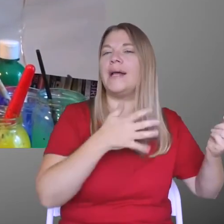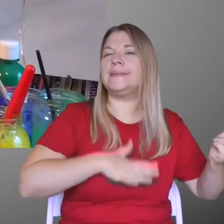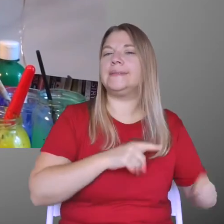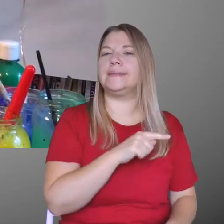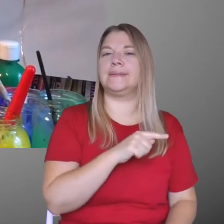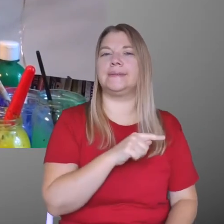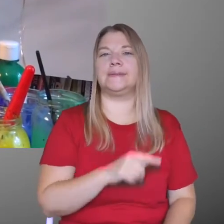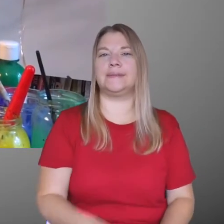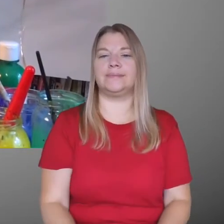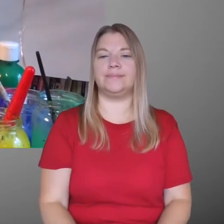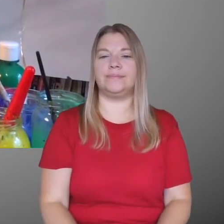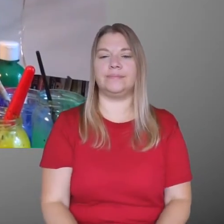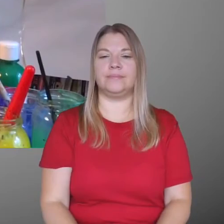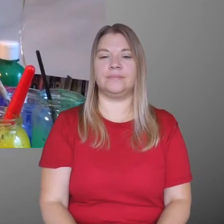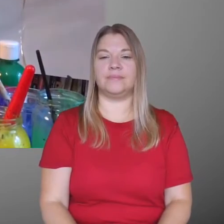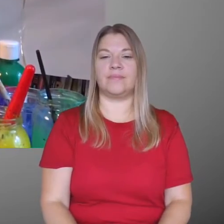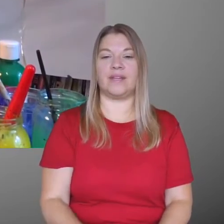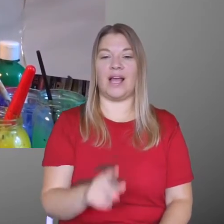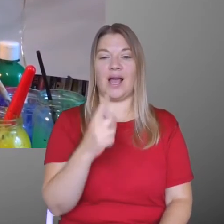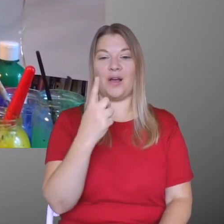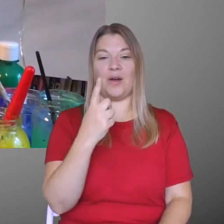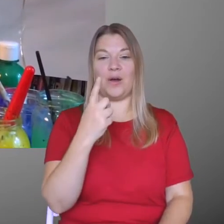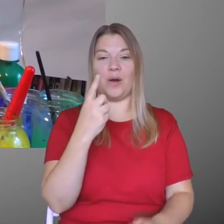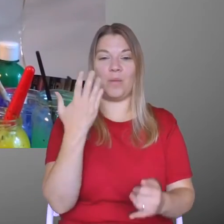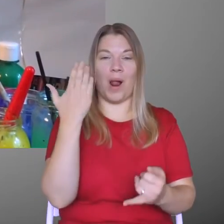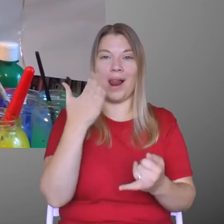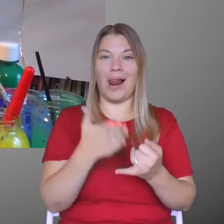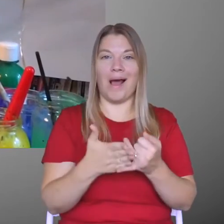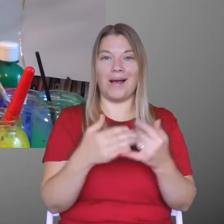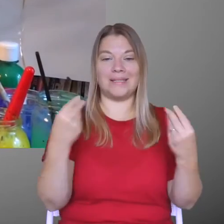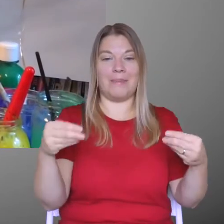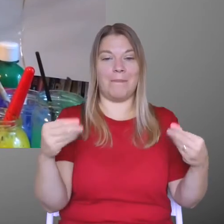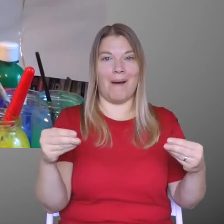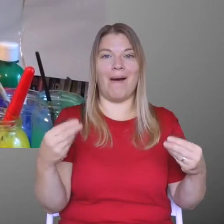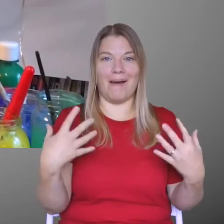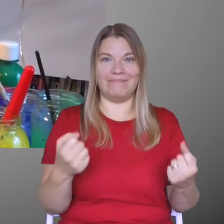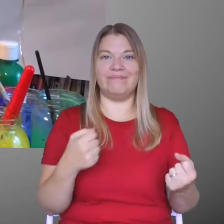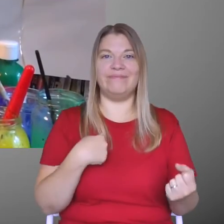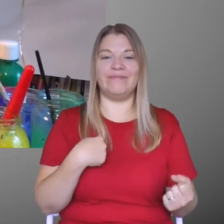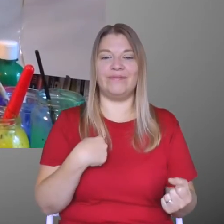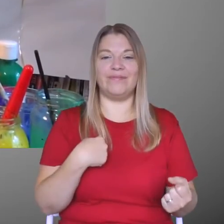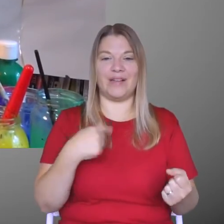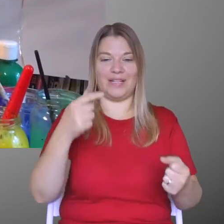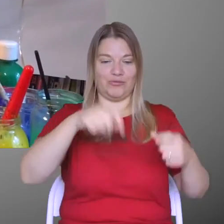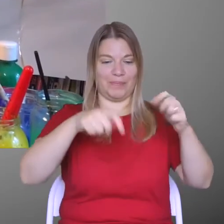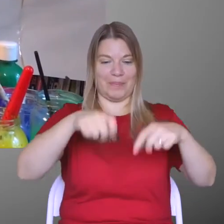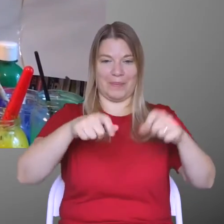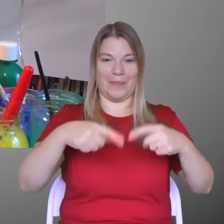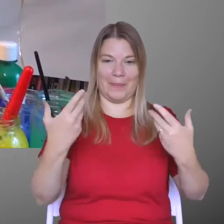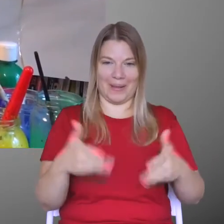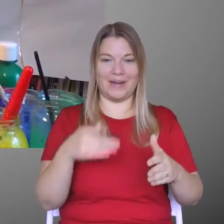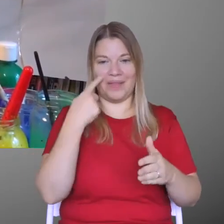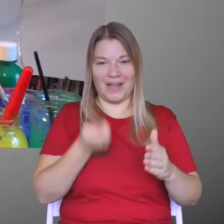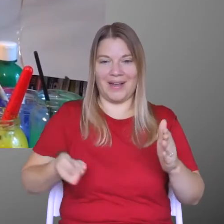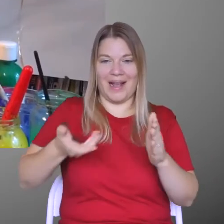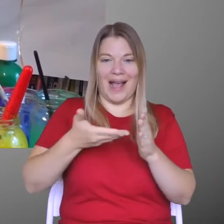because I've got one little bit of paper left over now, which I've dribbled onto, I think I might try